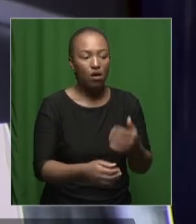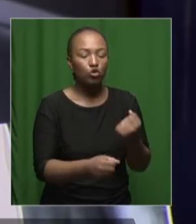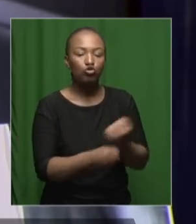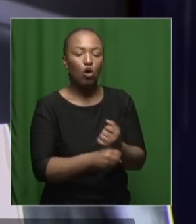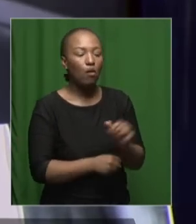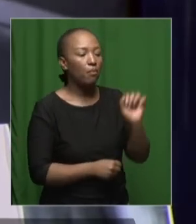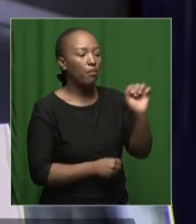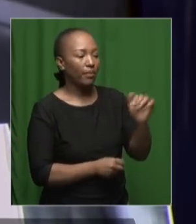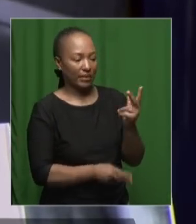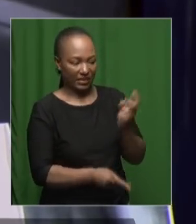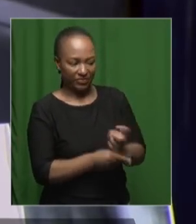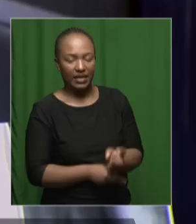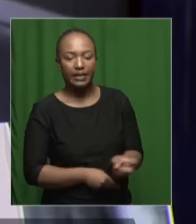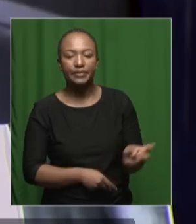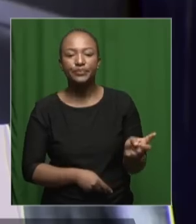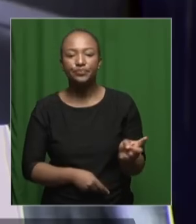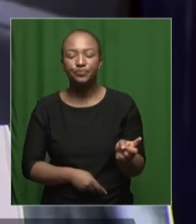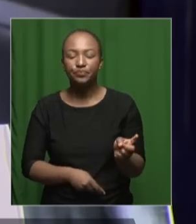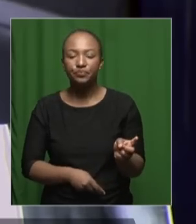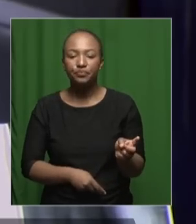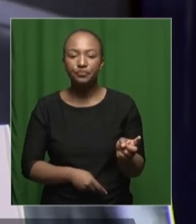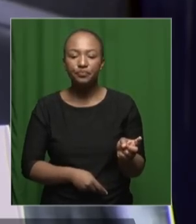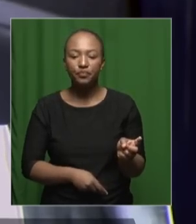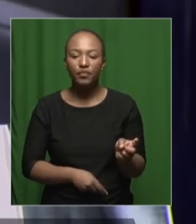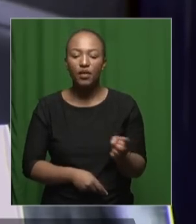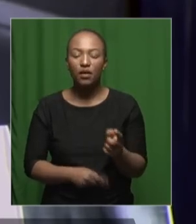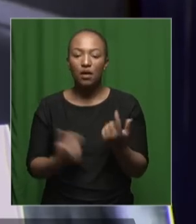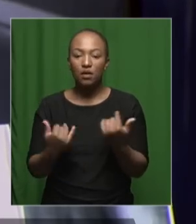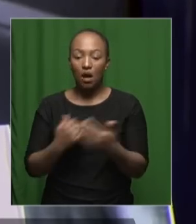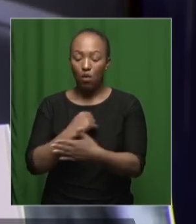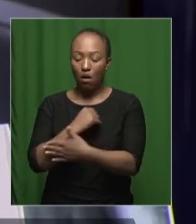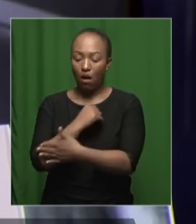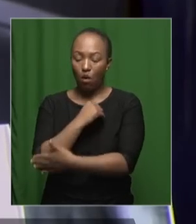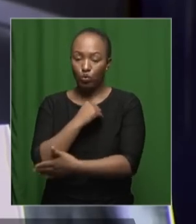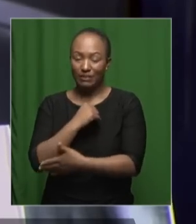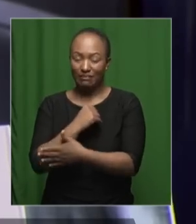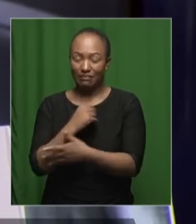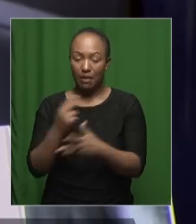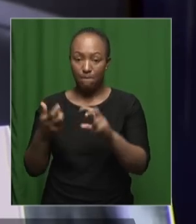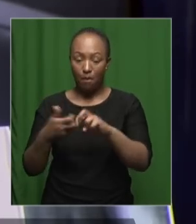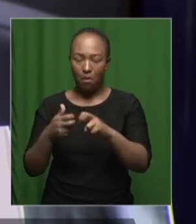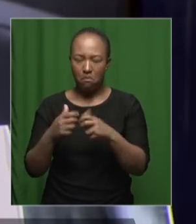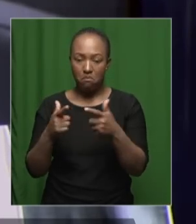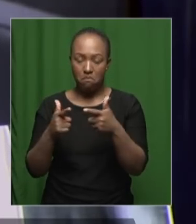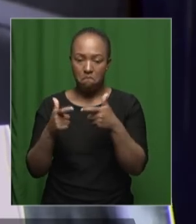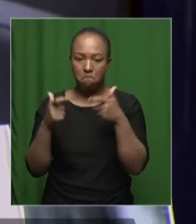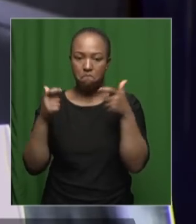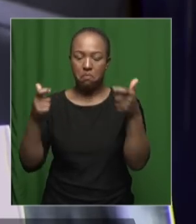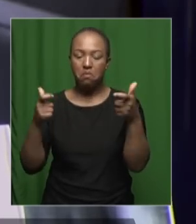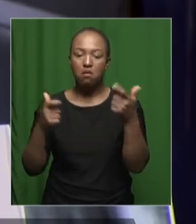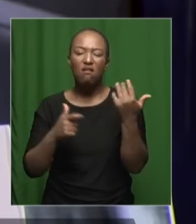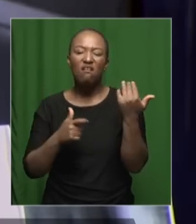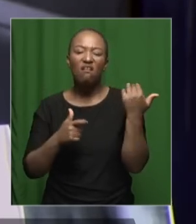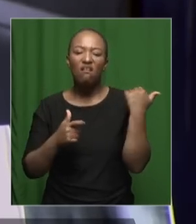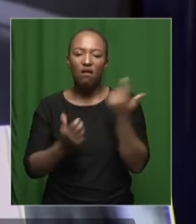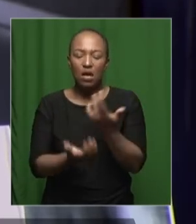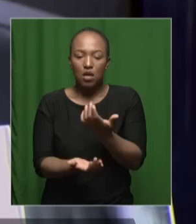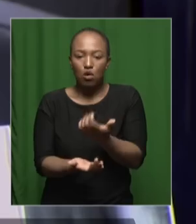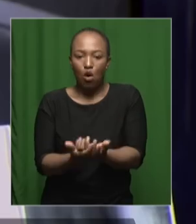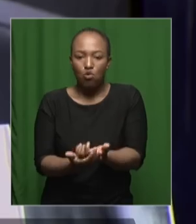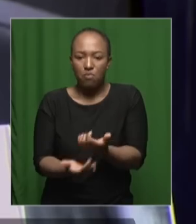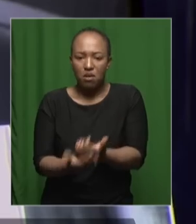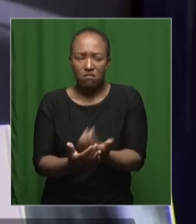the biggest problem that this country faces, as I said, in the past when the economy was good, this discussion would